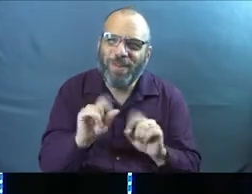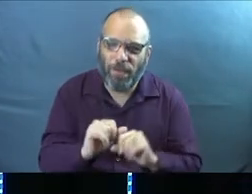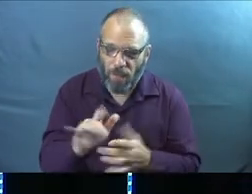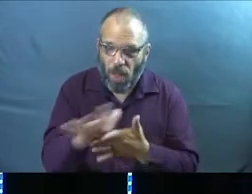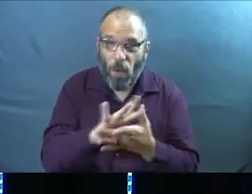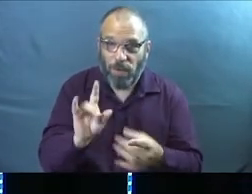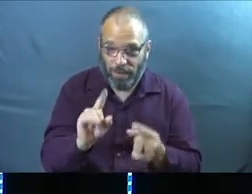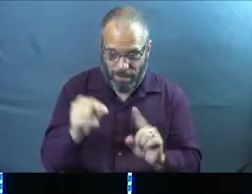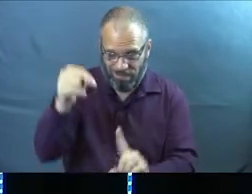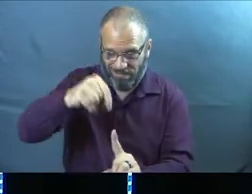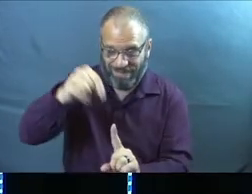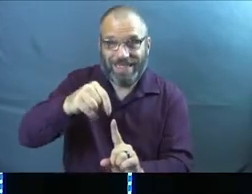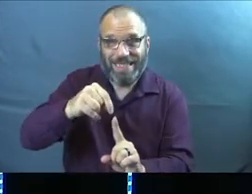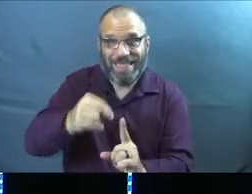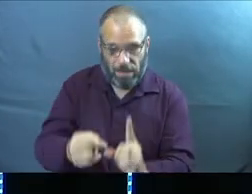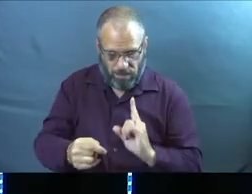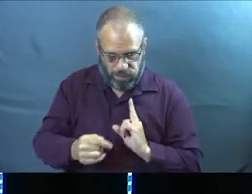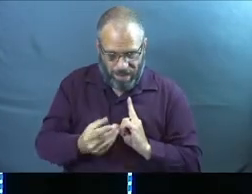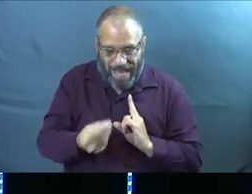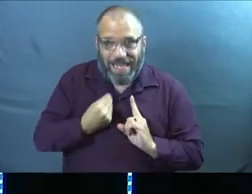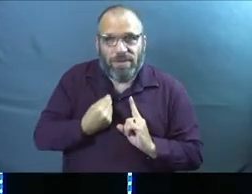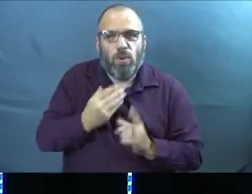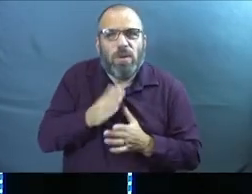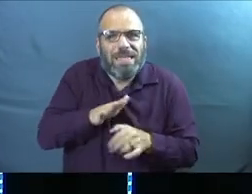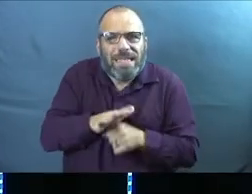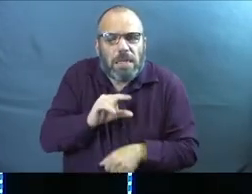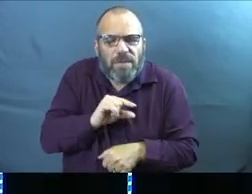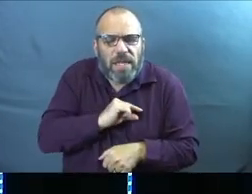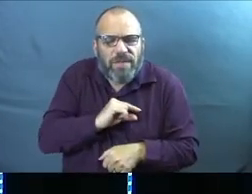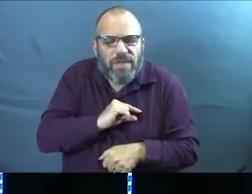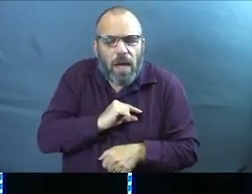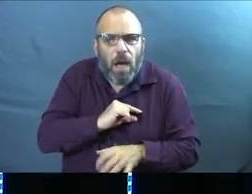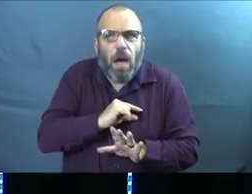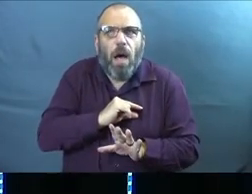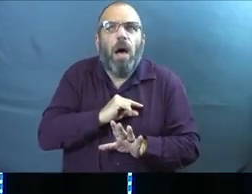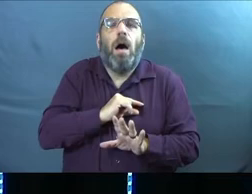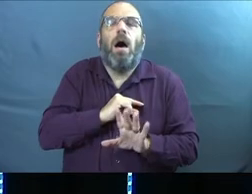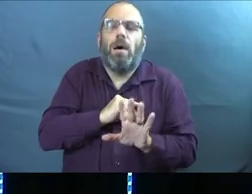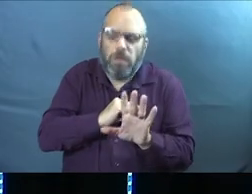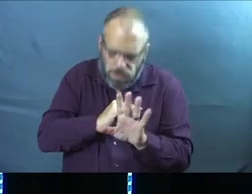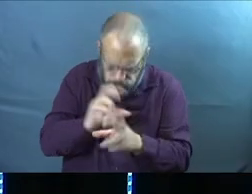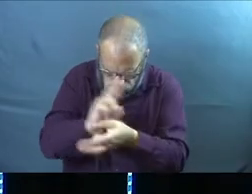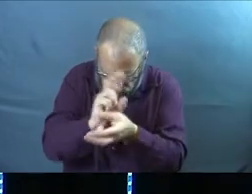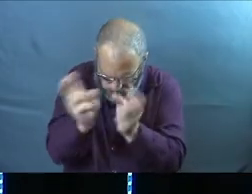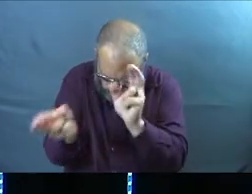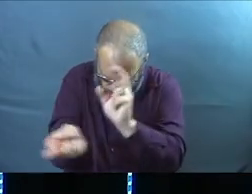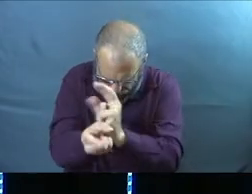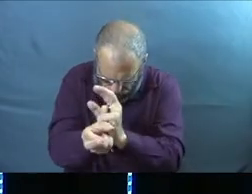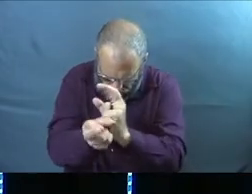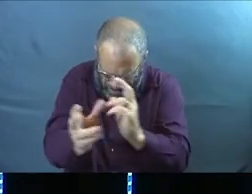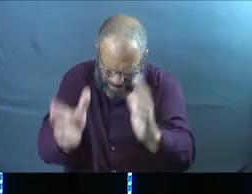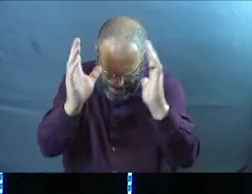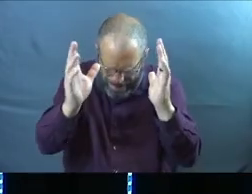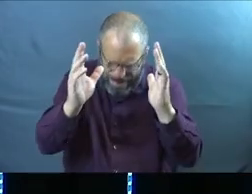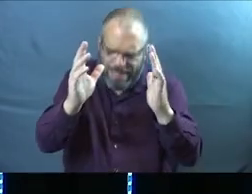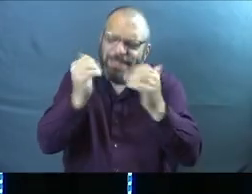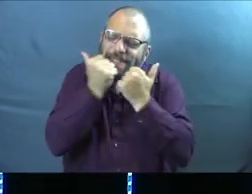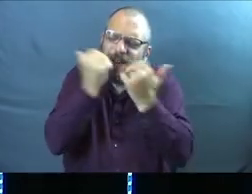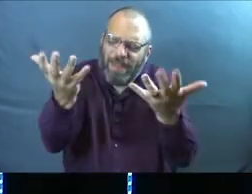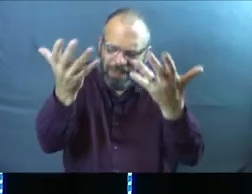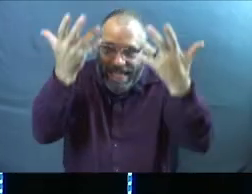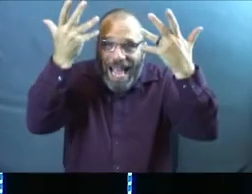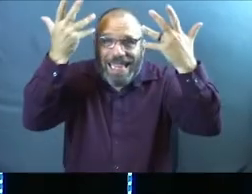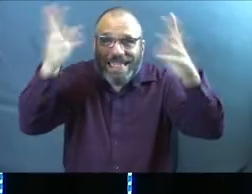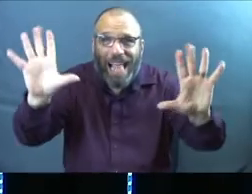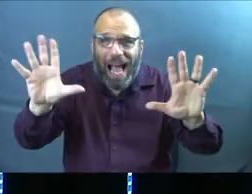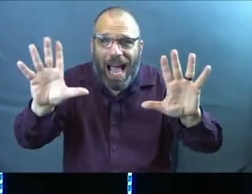The Holy Spirit comes and gives you just enough conviction in order to thrust you into repentance and get your attention and say, confess it and be